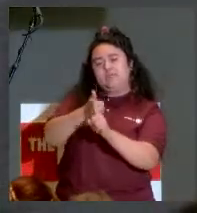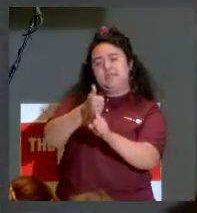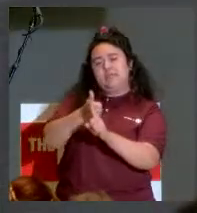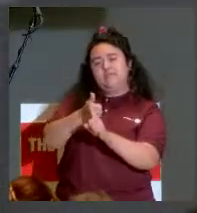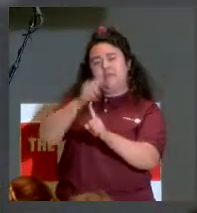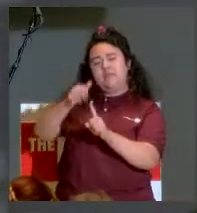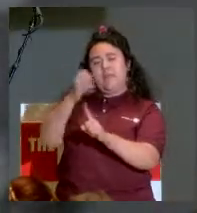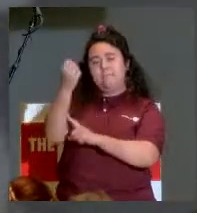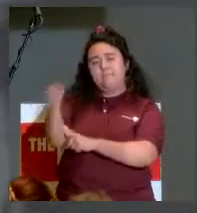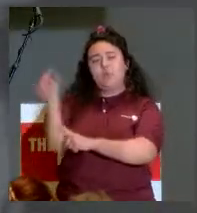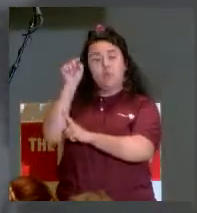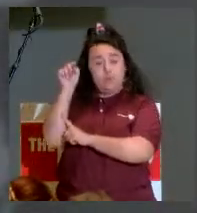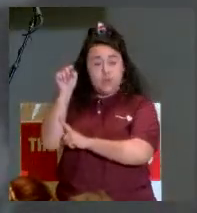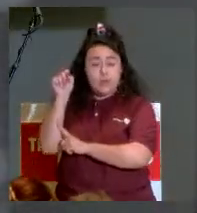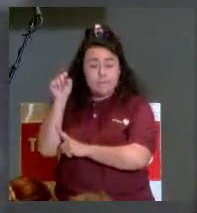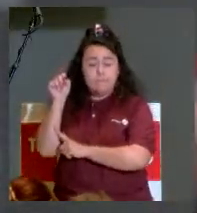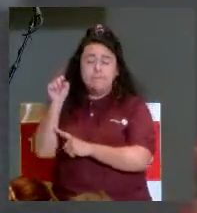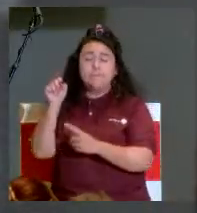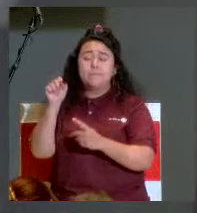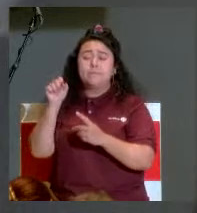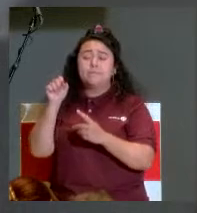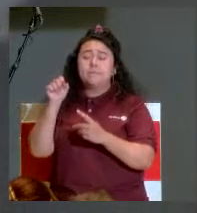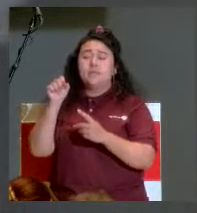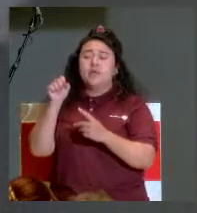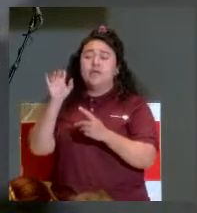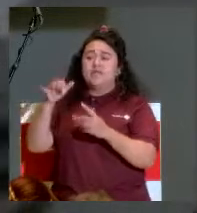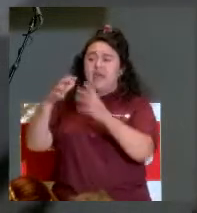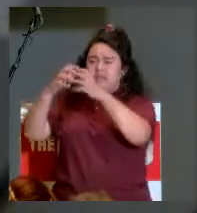that movement in deconstructing